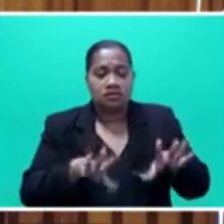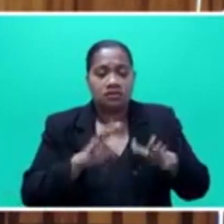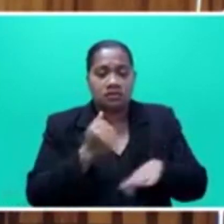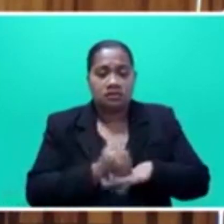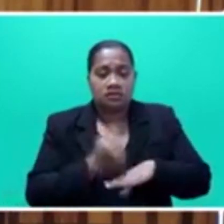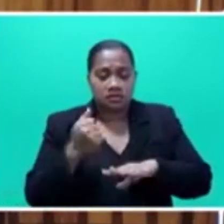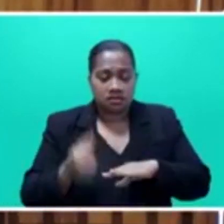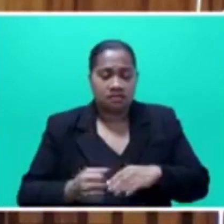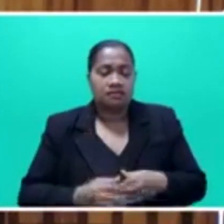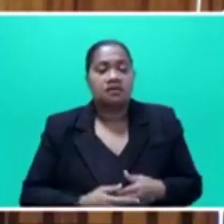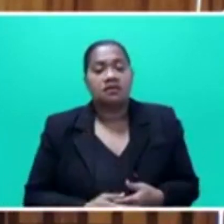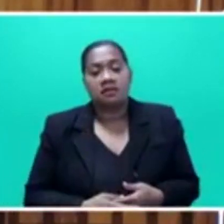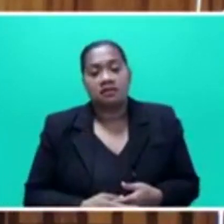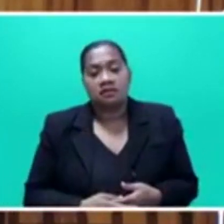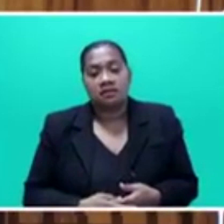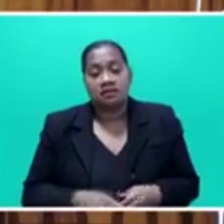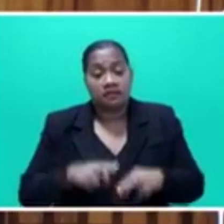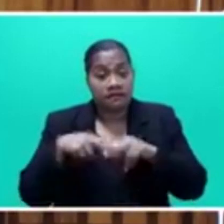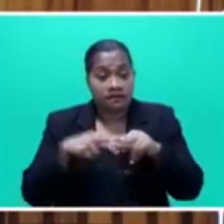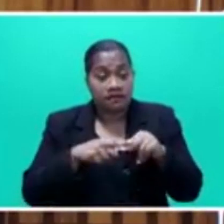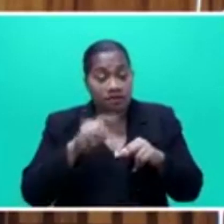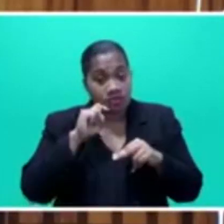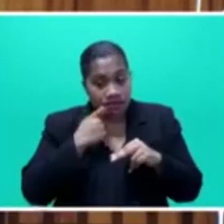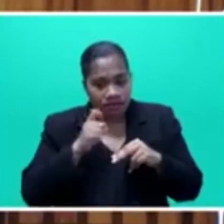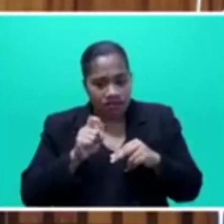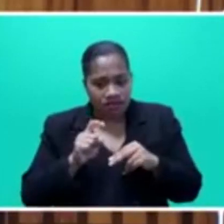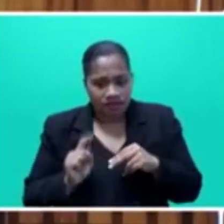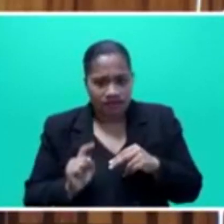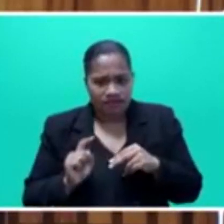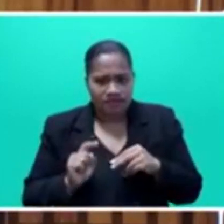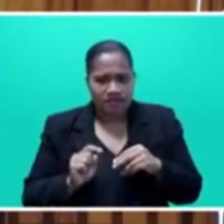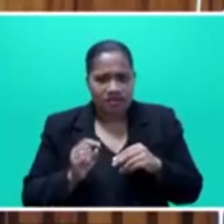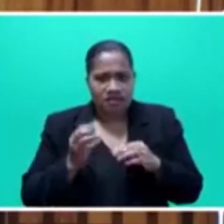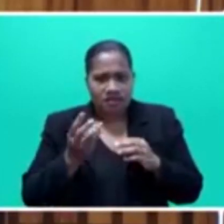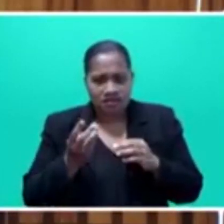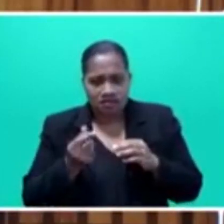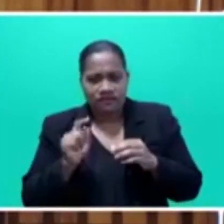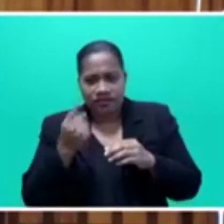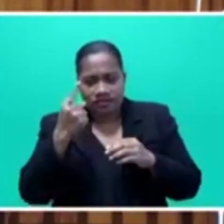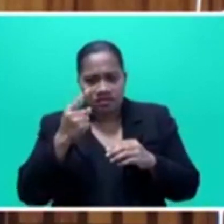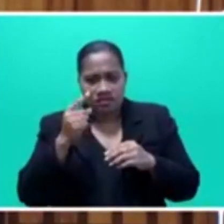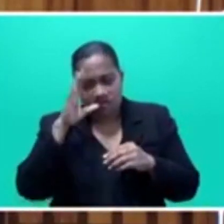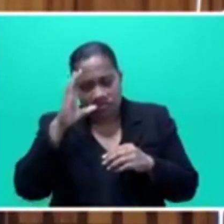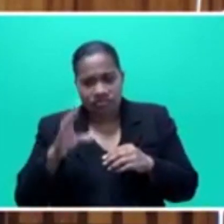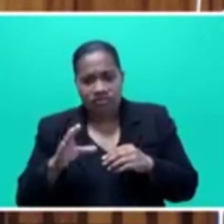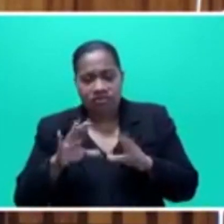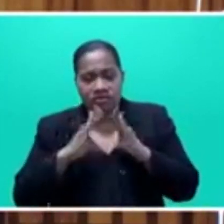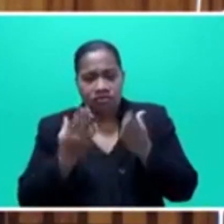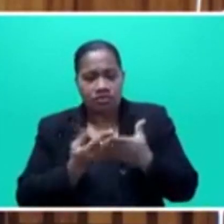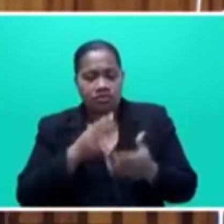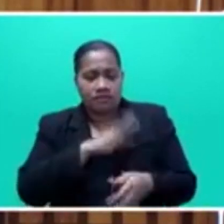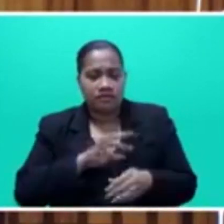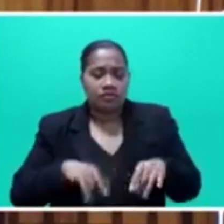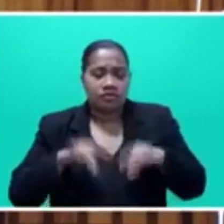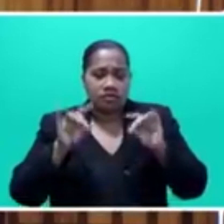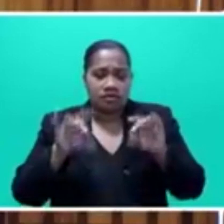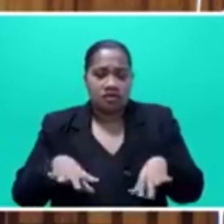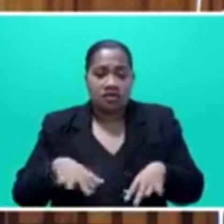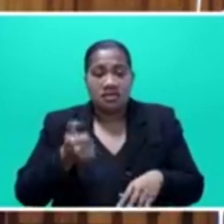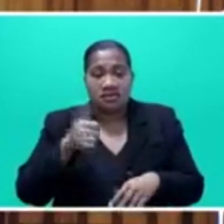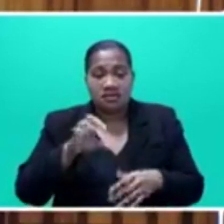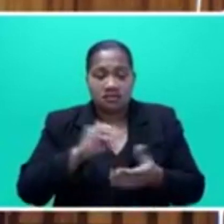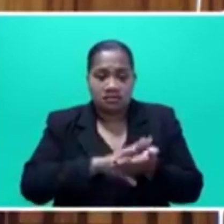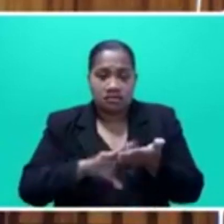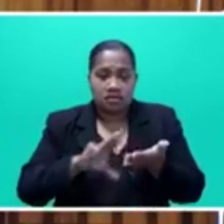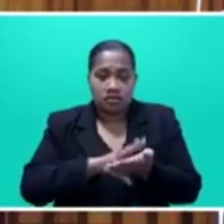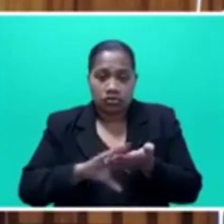Carbon Offset Scheme. Fiji will be among the first countries in the world to benefit from the Australian $60 million available under this program